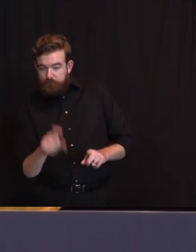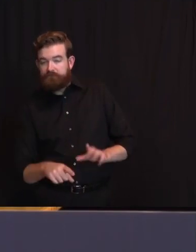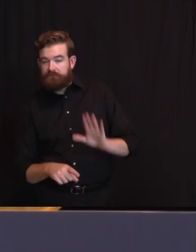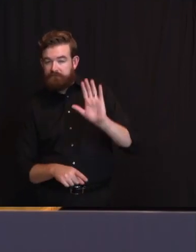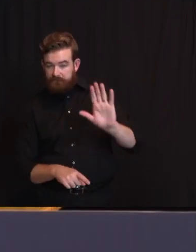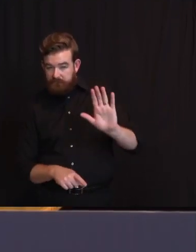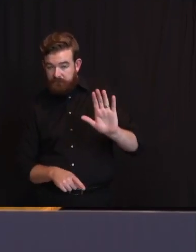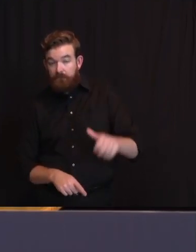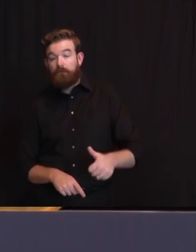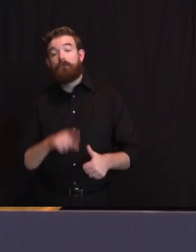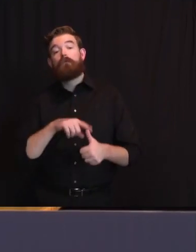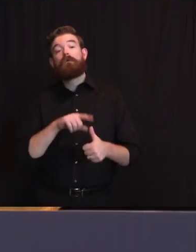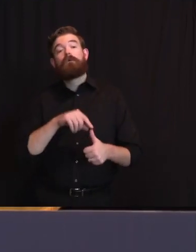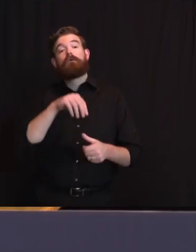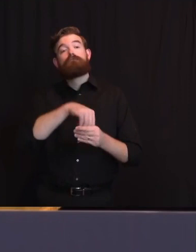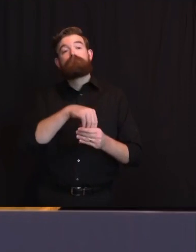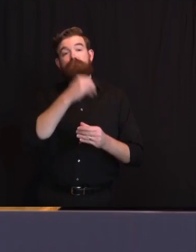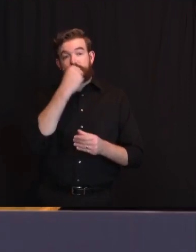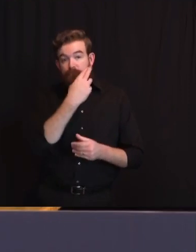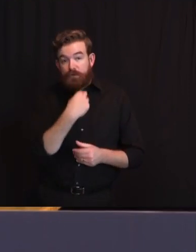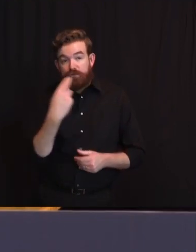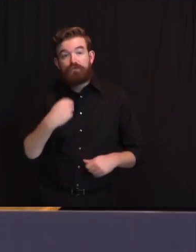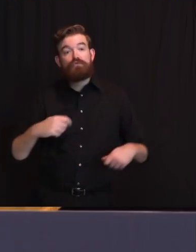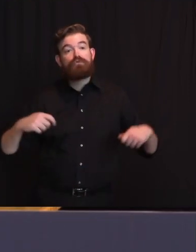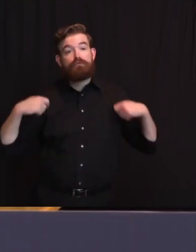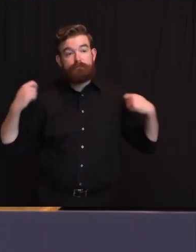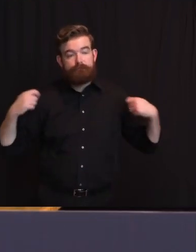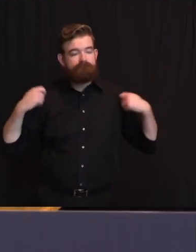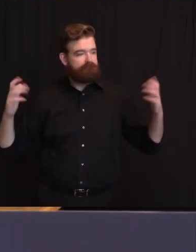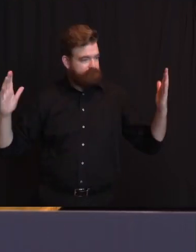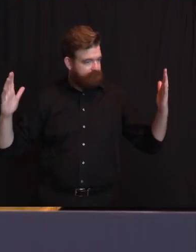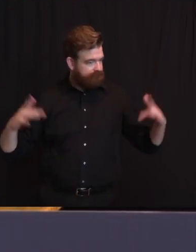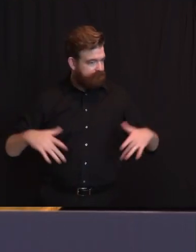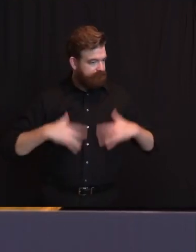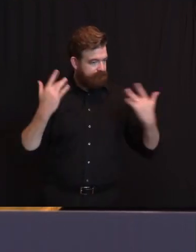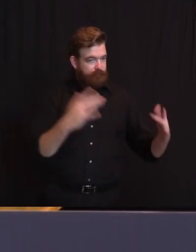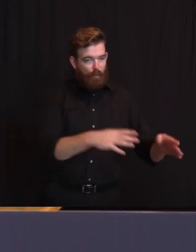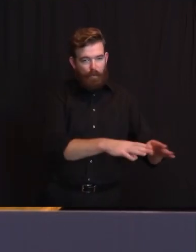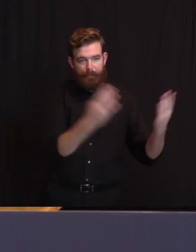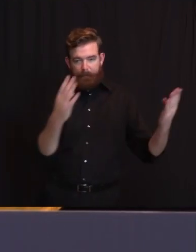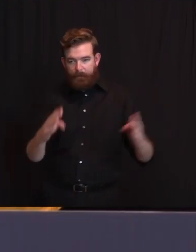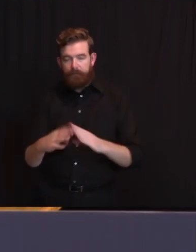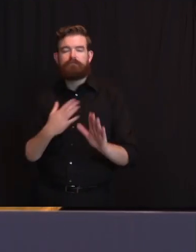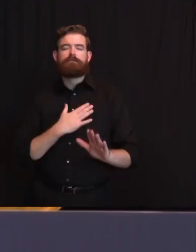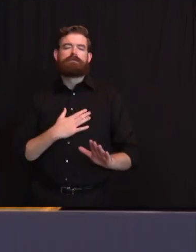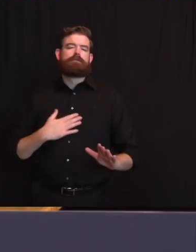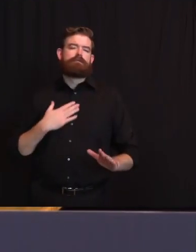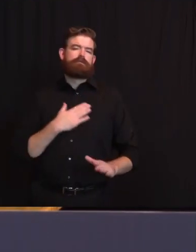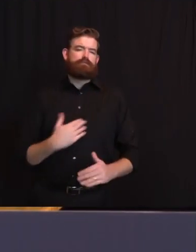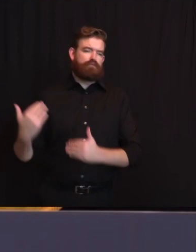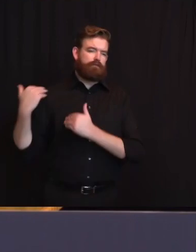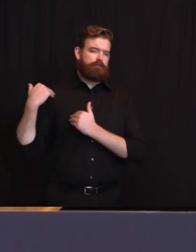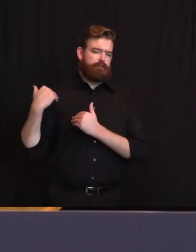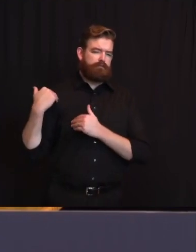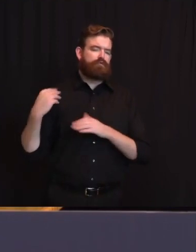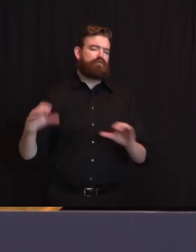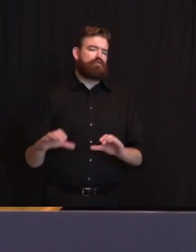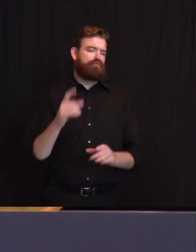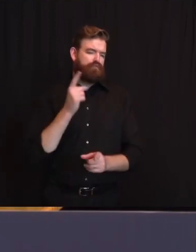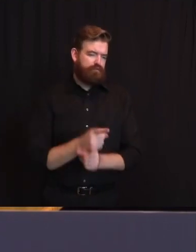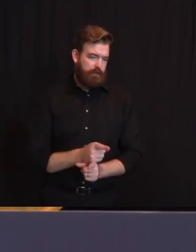again, everybody, we're thrilled we've gotten to where we are. Please do it responsibly. Do it right. Please play